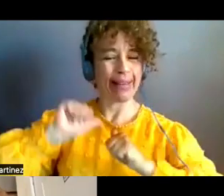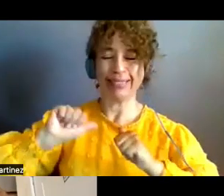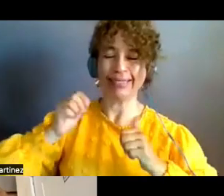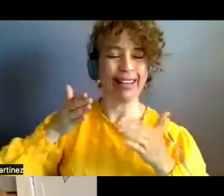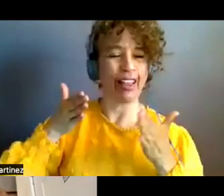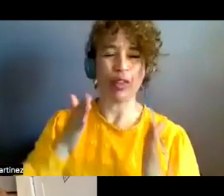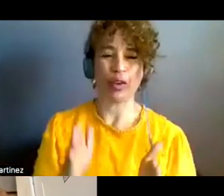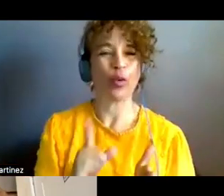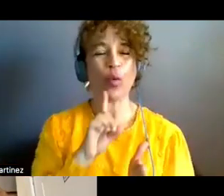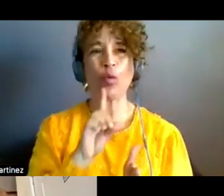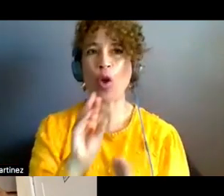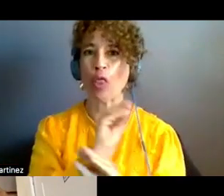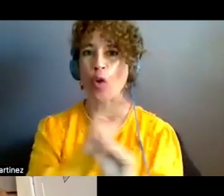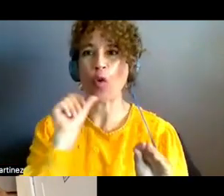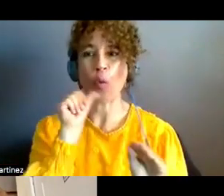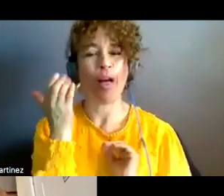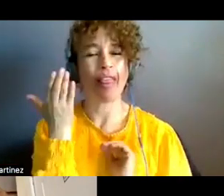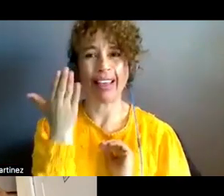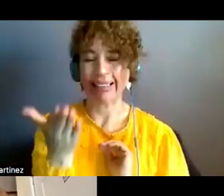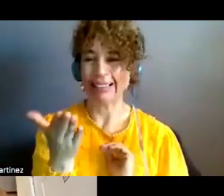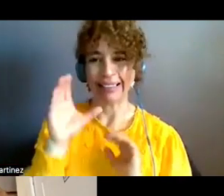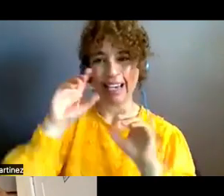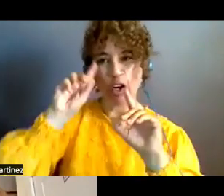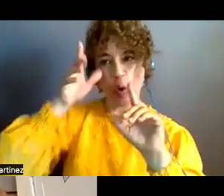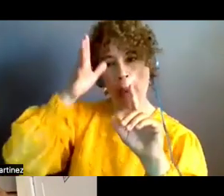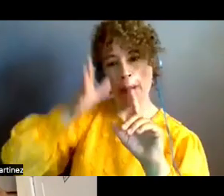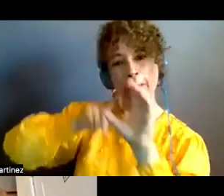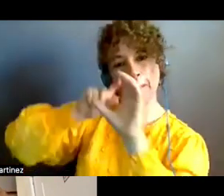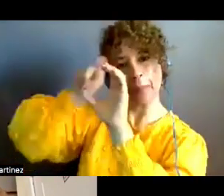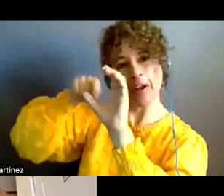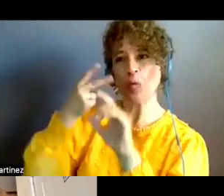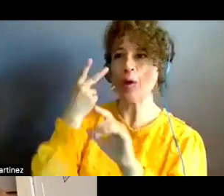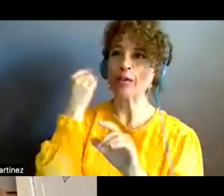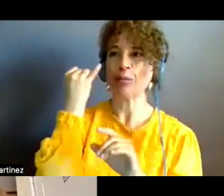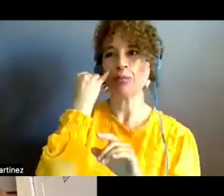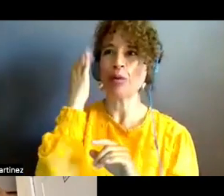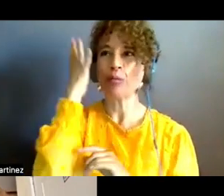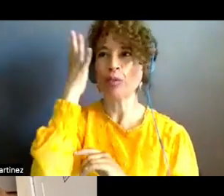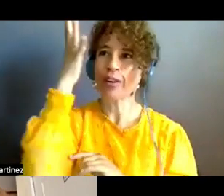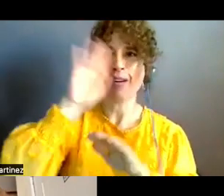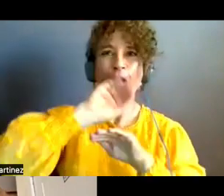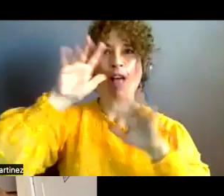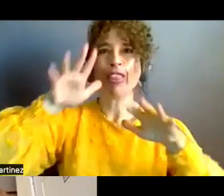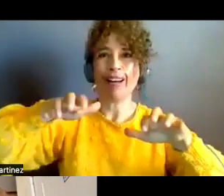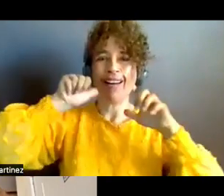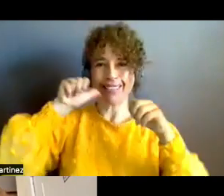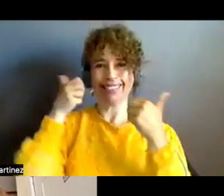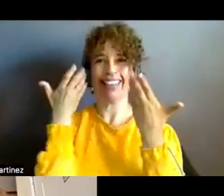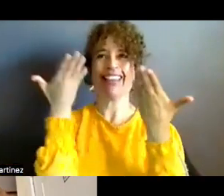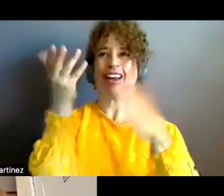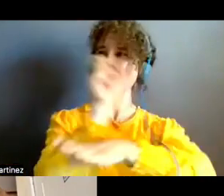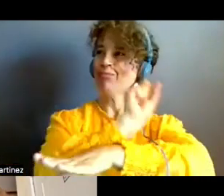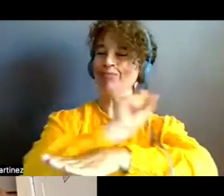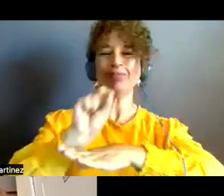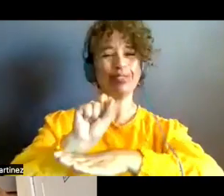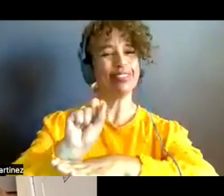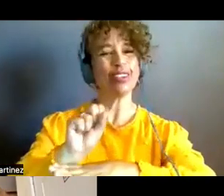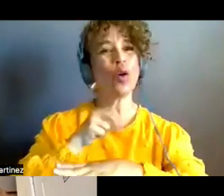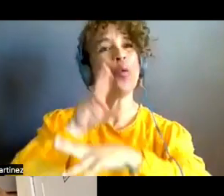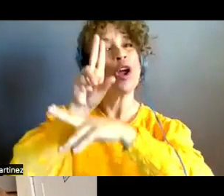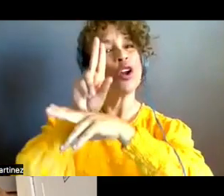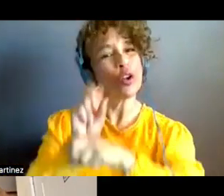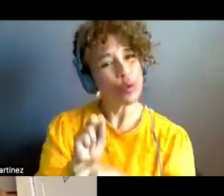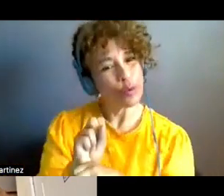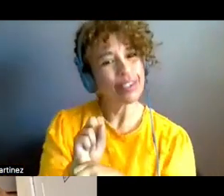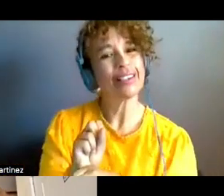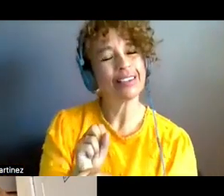Yeah. And there's really no one there. It's just this cameraman is there. And we have to pretend, oh, yeah, there's this big audience there listening to it. So we got used to it, but it was